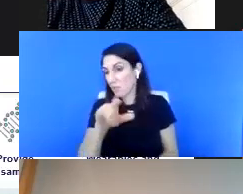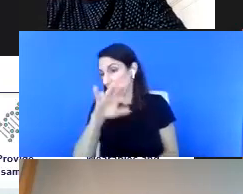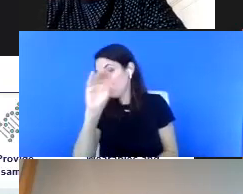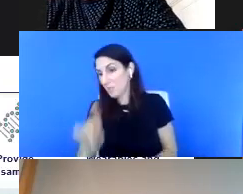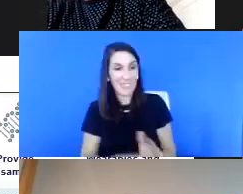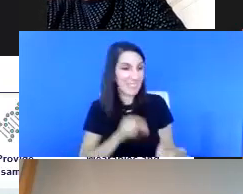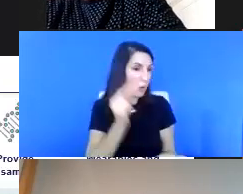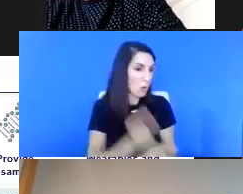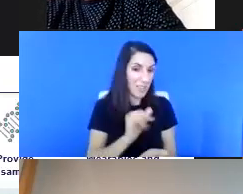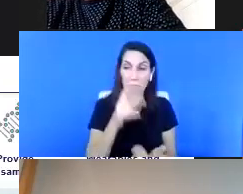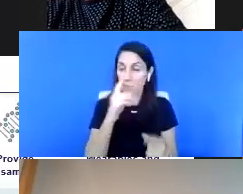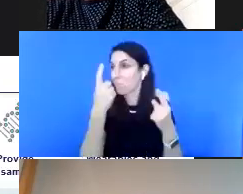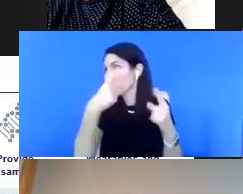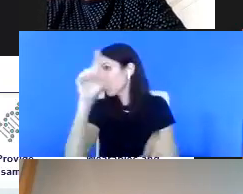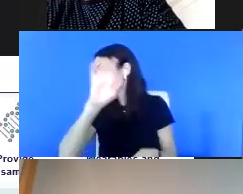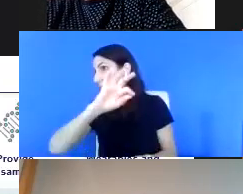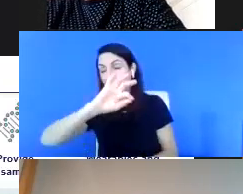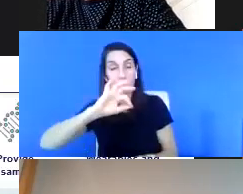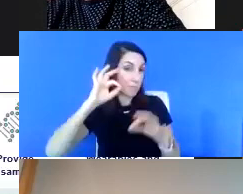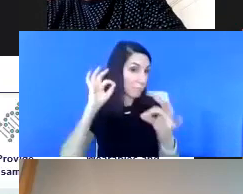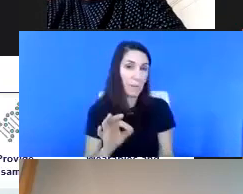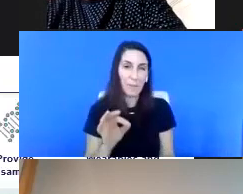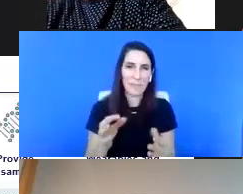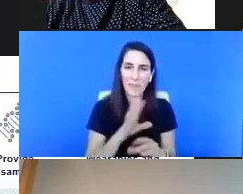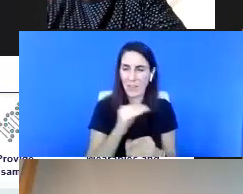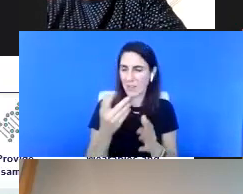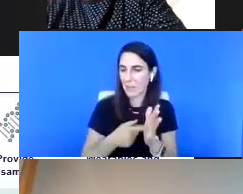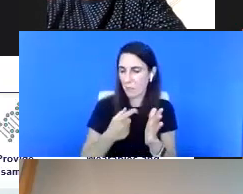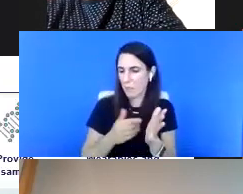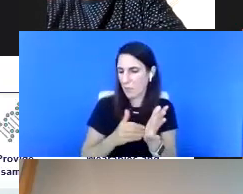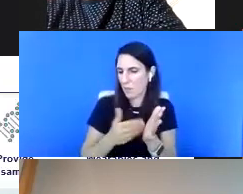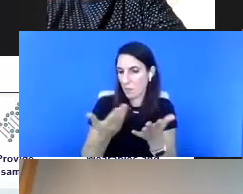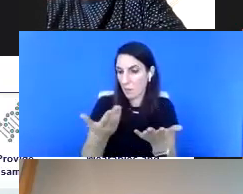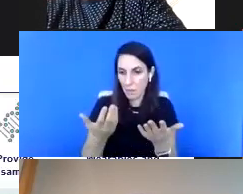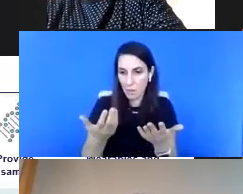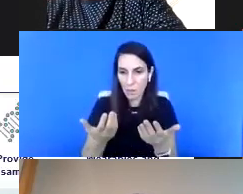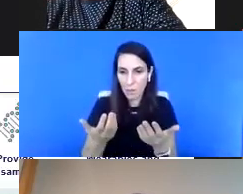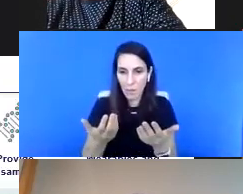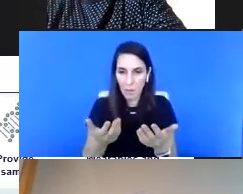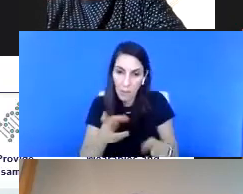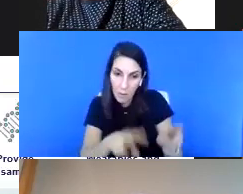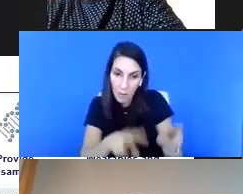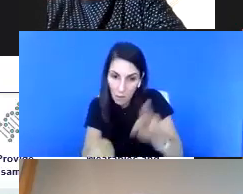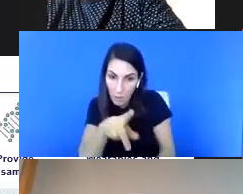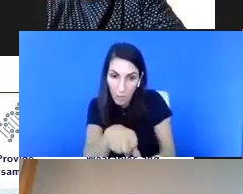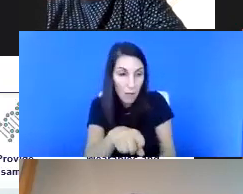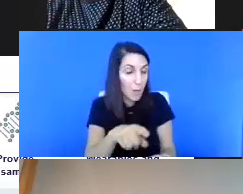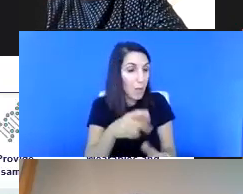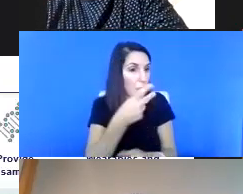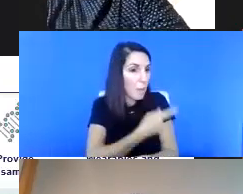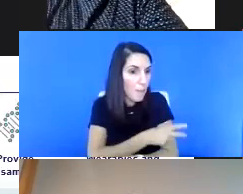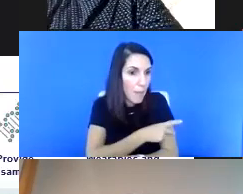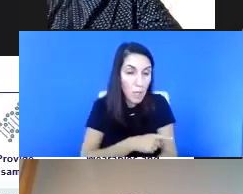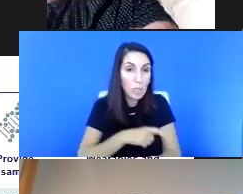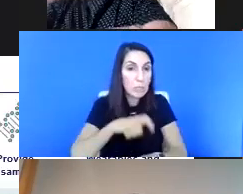that stuff is going to work. And lots of times those providers don't have the ability to look at patients one at a time to sort